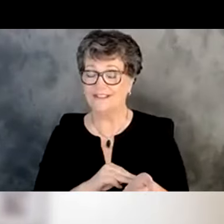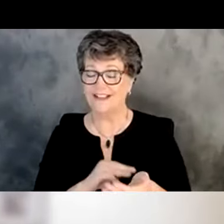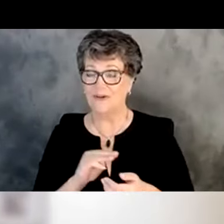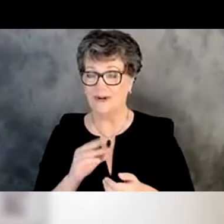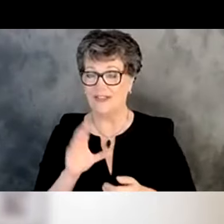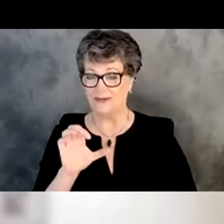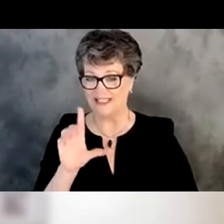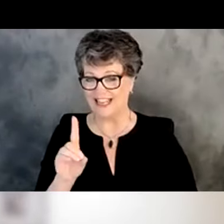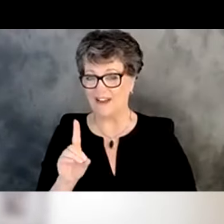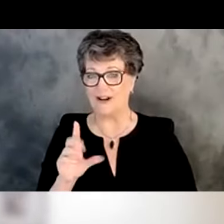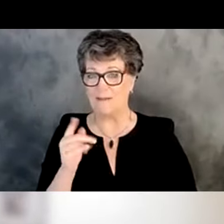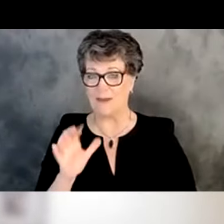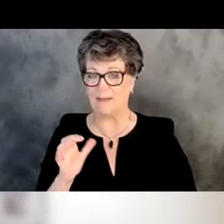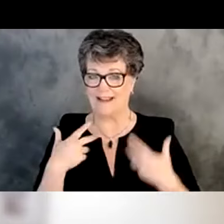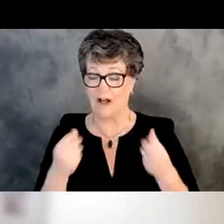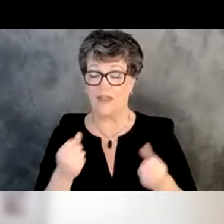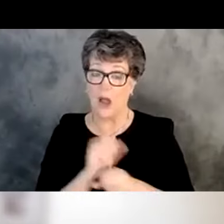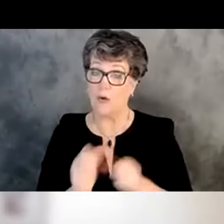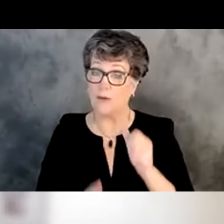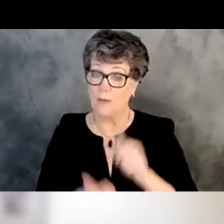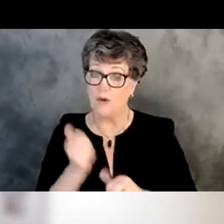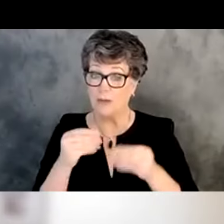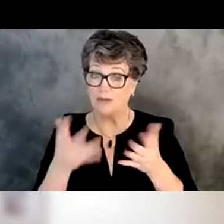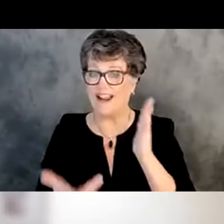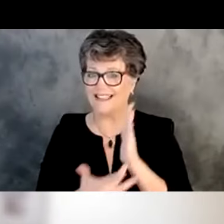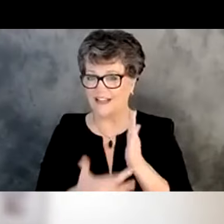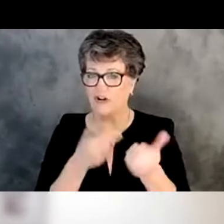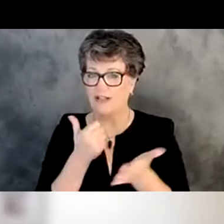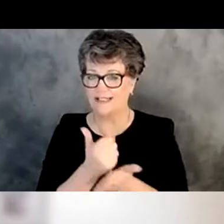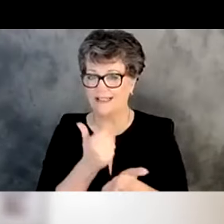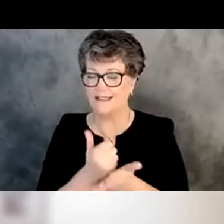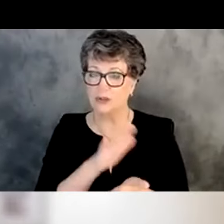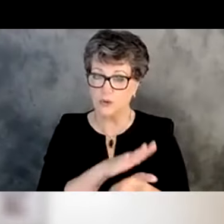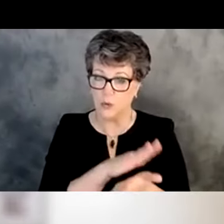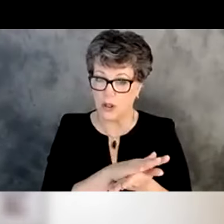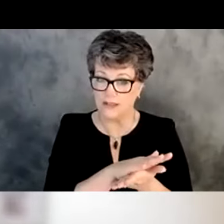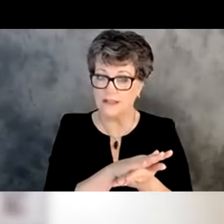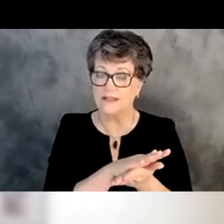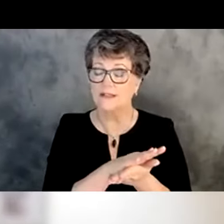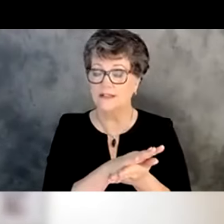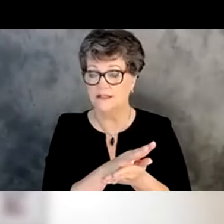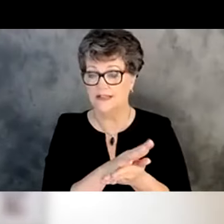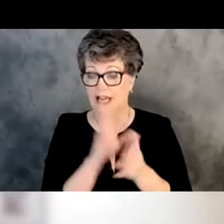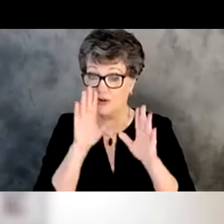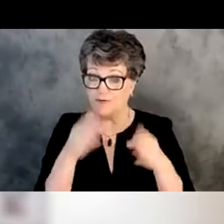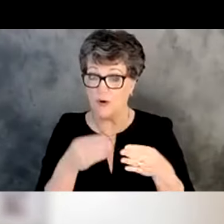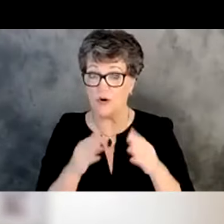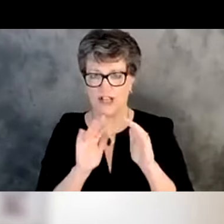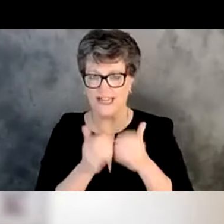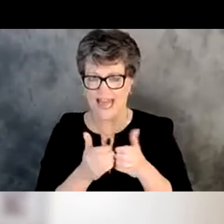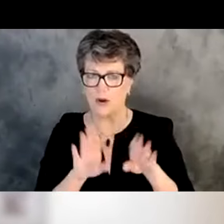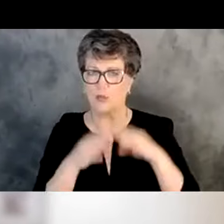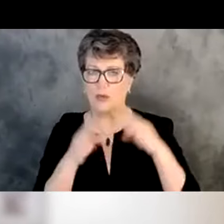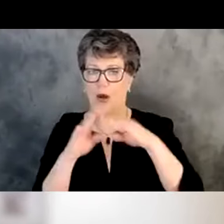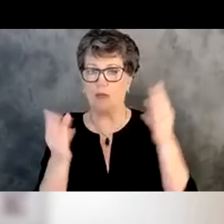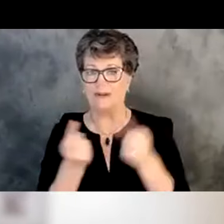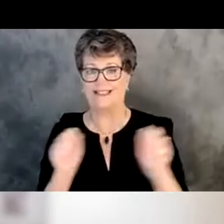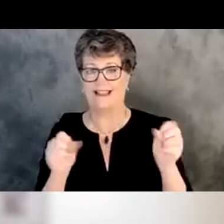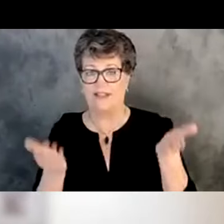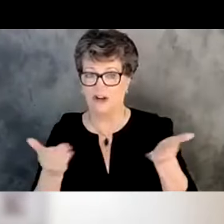Health. And I do work mostly on providing technical assistance to schools as they focus on how to reopen safely here in Sacramento